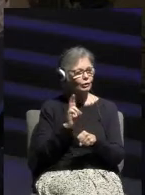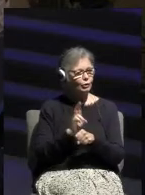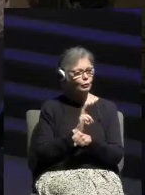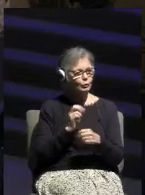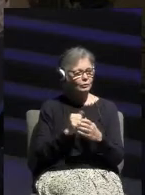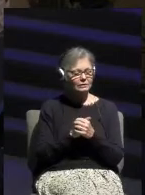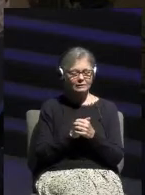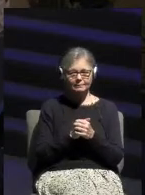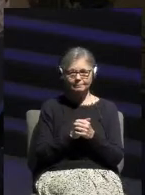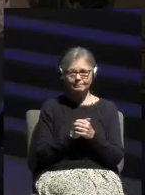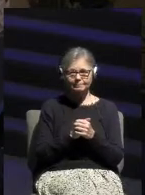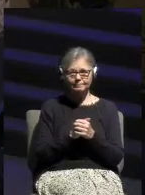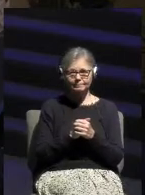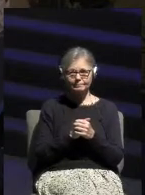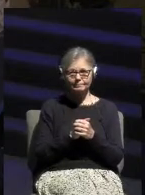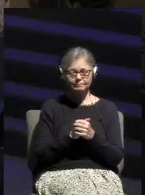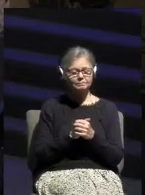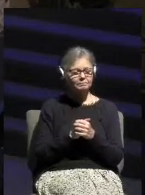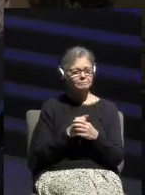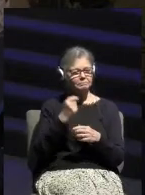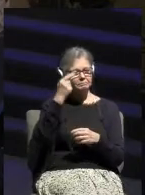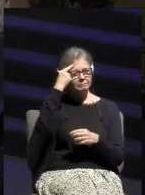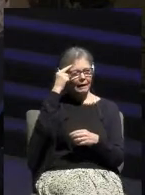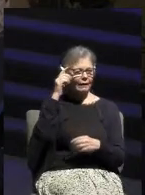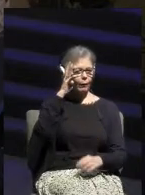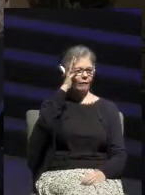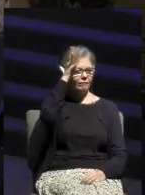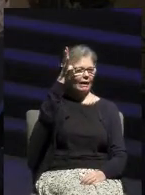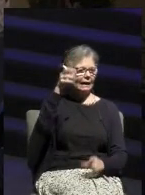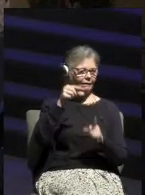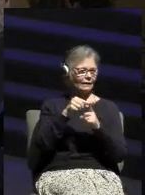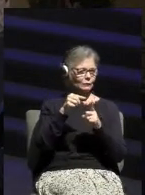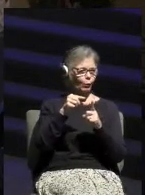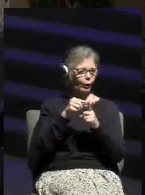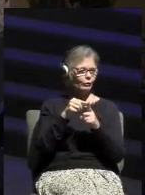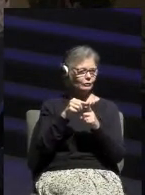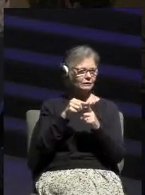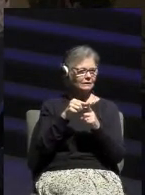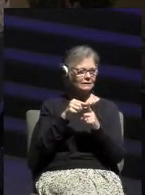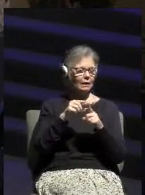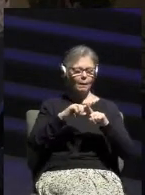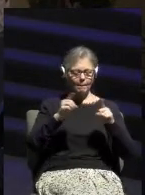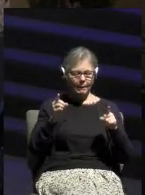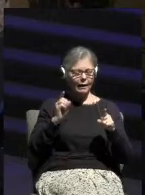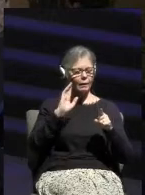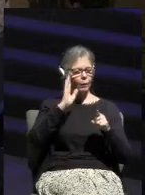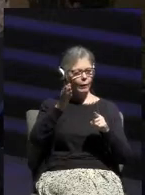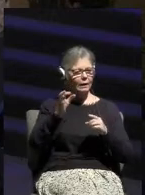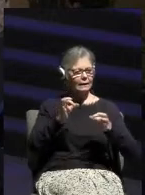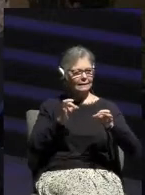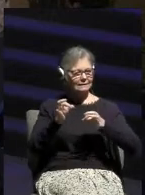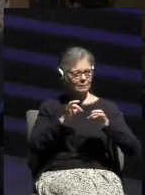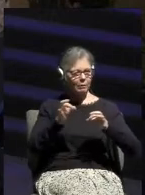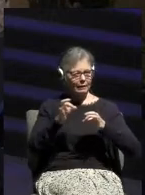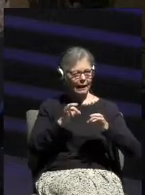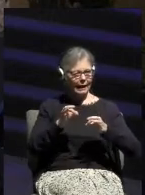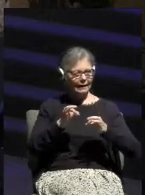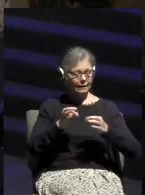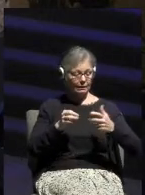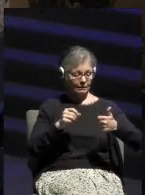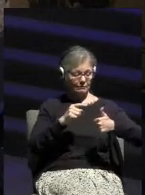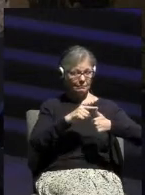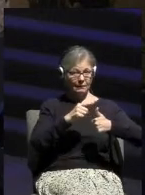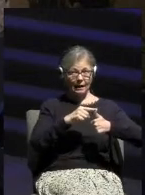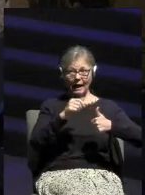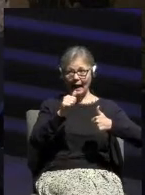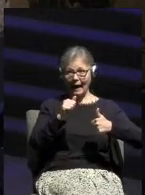Brother Mike, probably we've come up with these words later on, right? We've come up with a personification,